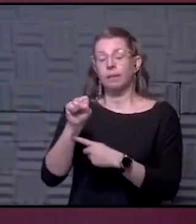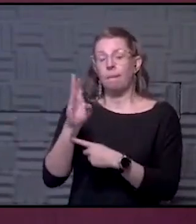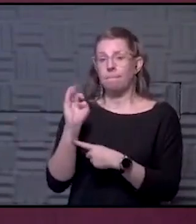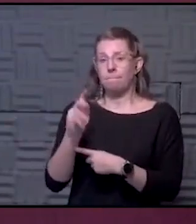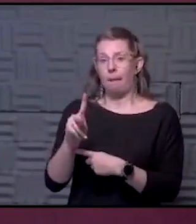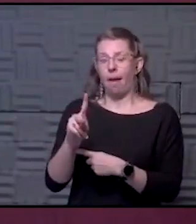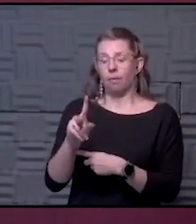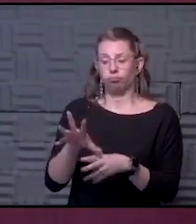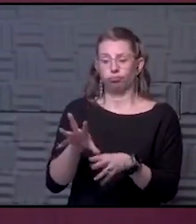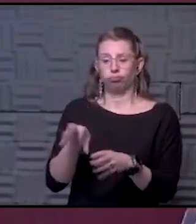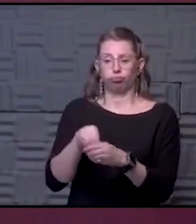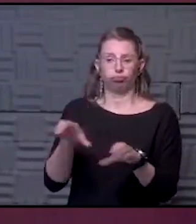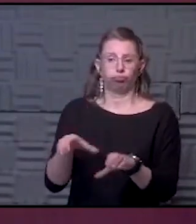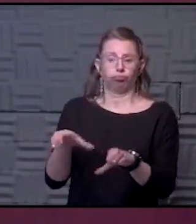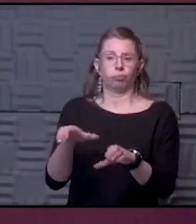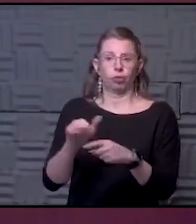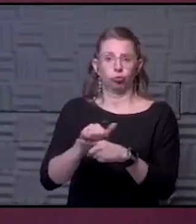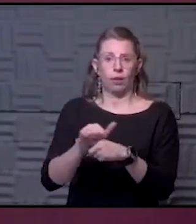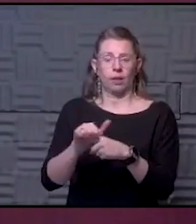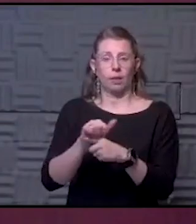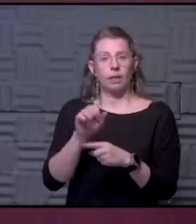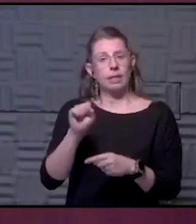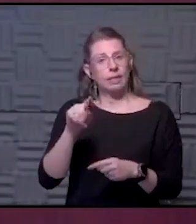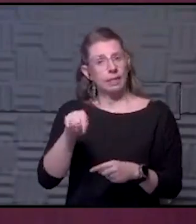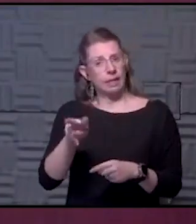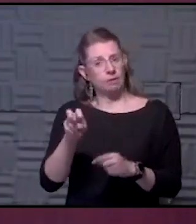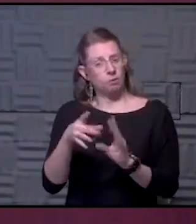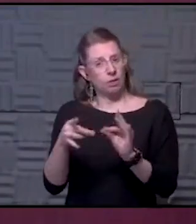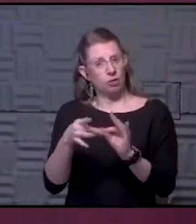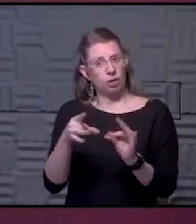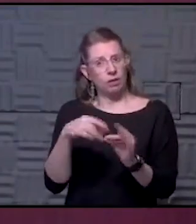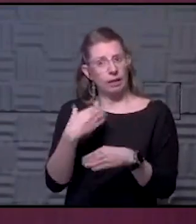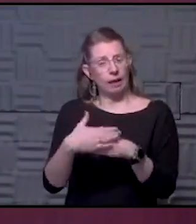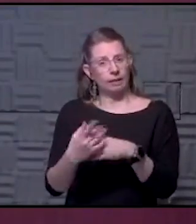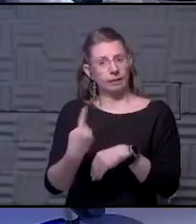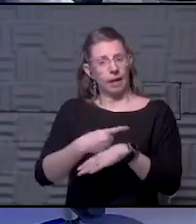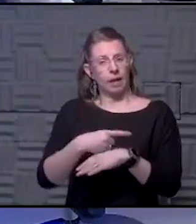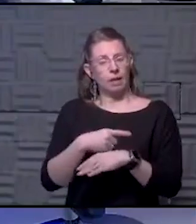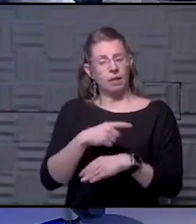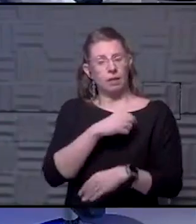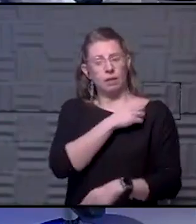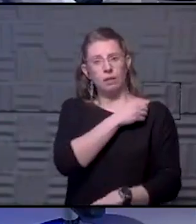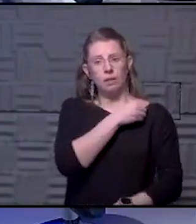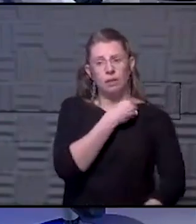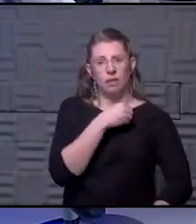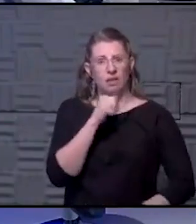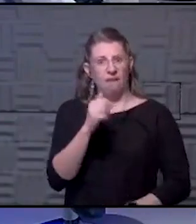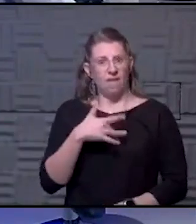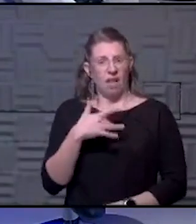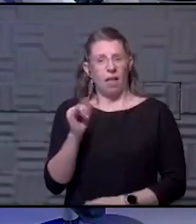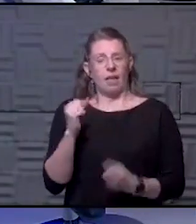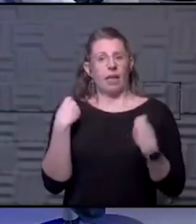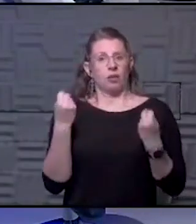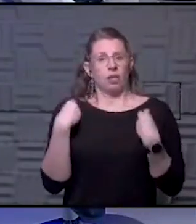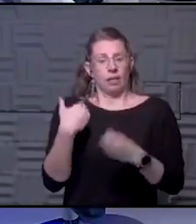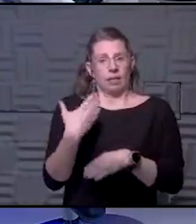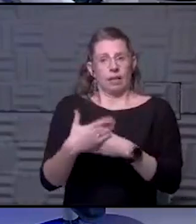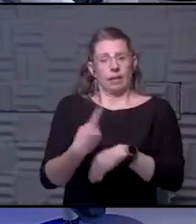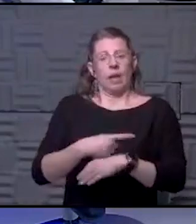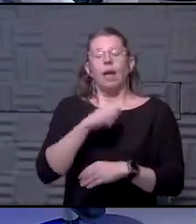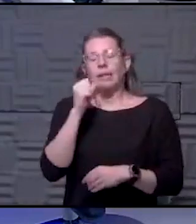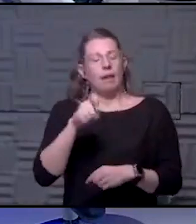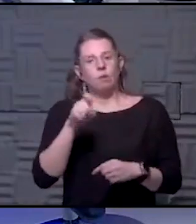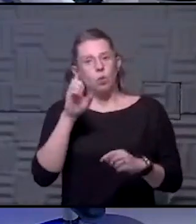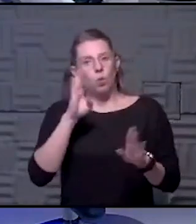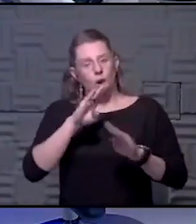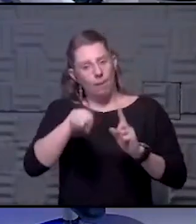into training? I know, Steve, you had mentioned that you had some pretty good side effects the next day. Yeah, so I was sick. You probably didn't feel like exercising the next day. No, I didn't have to worry